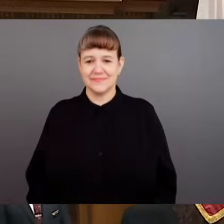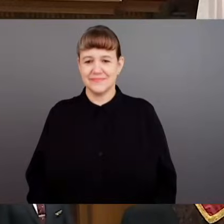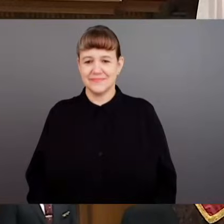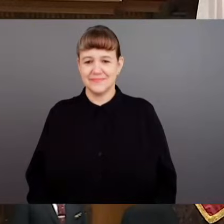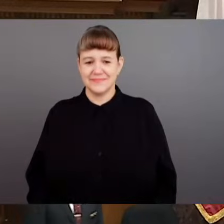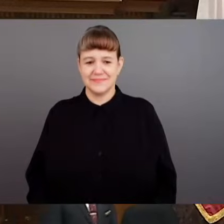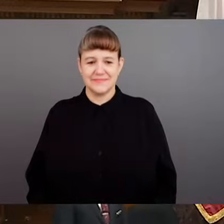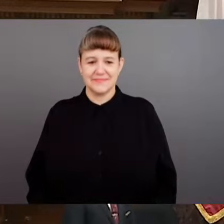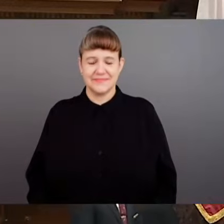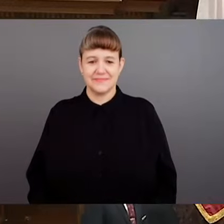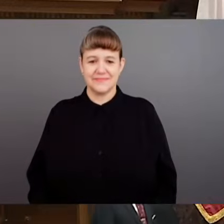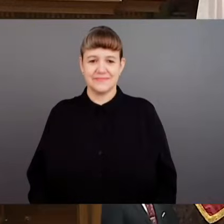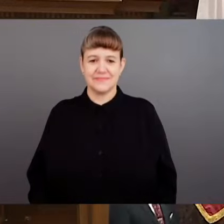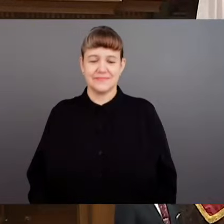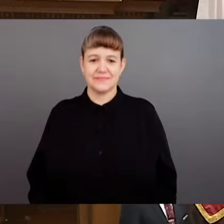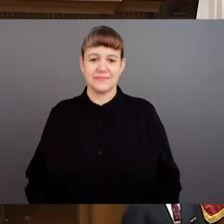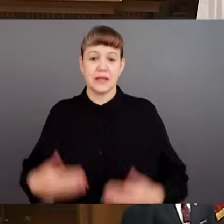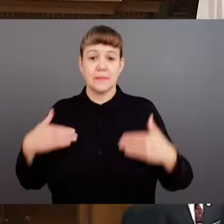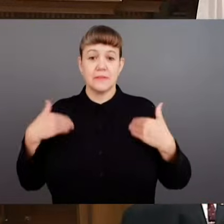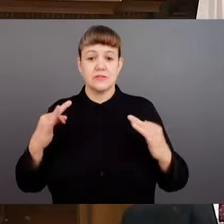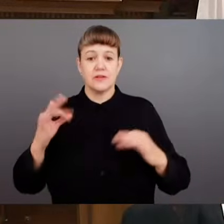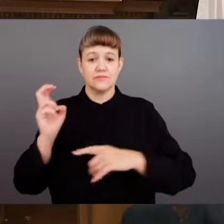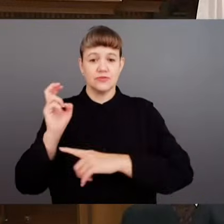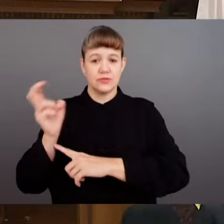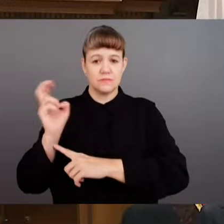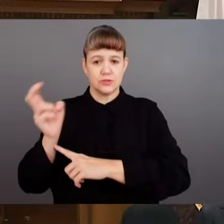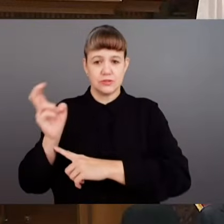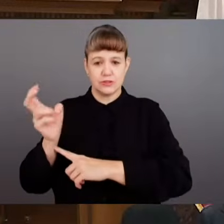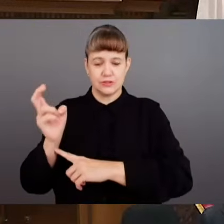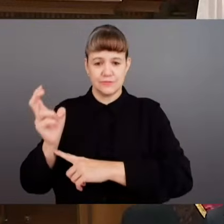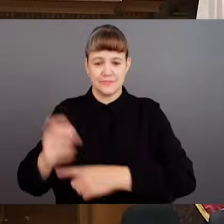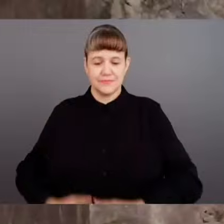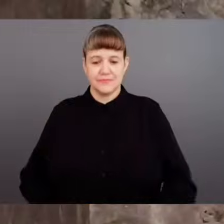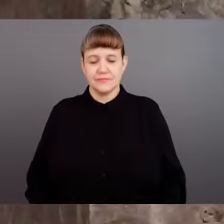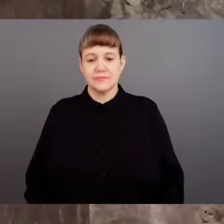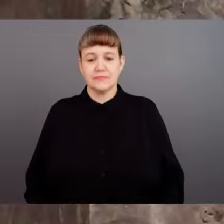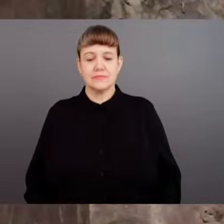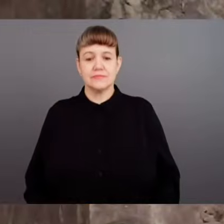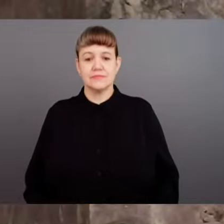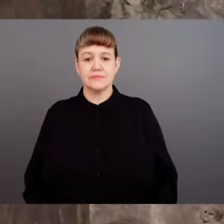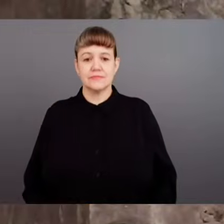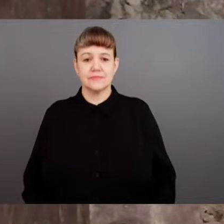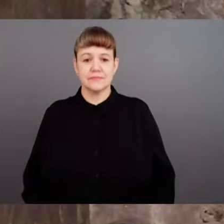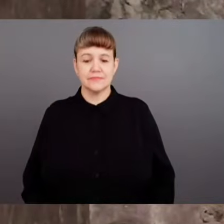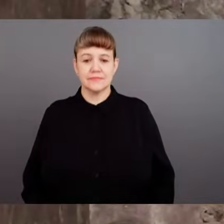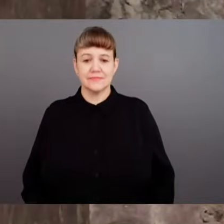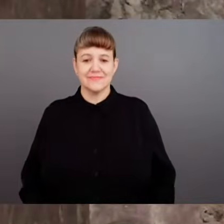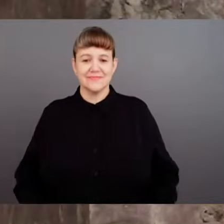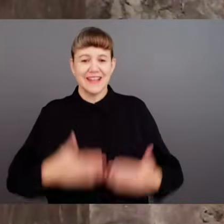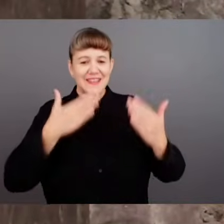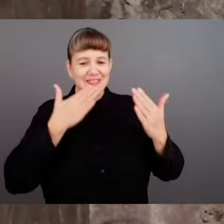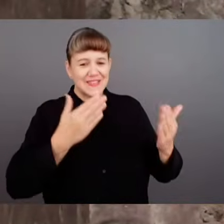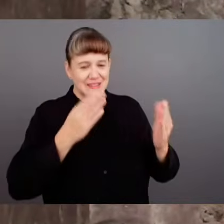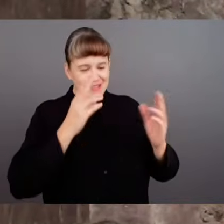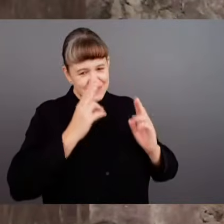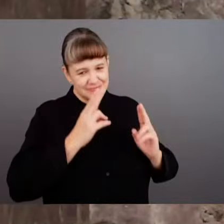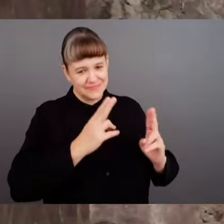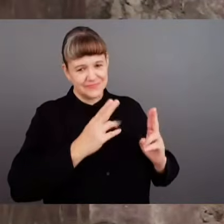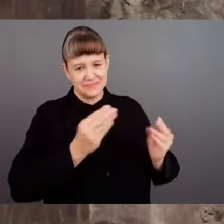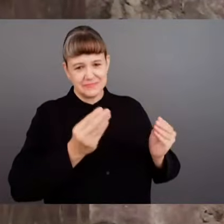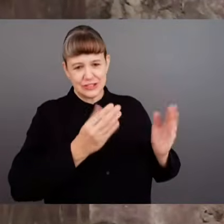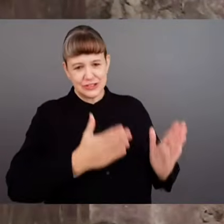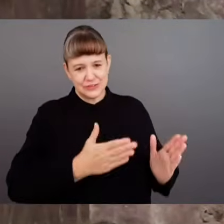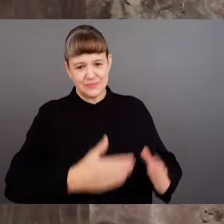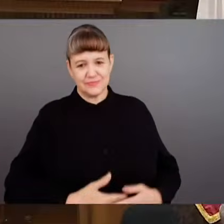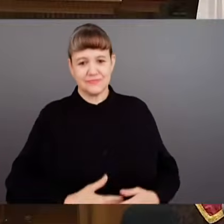Minister of Transportation. Thank you, Honourable Speaker. I have the honour to present a message from Her Honour the Lieutenant